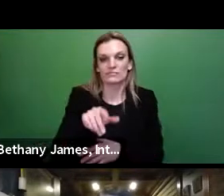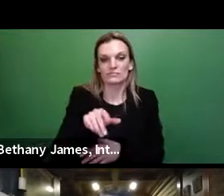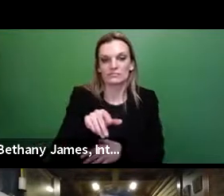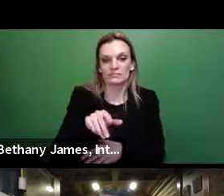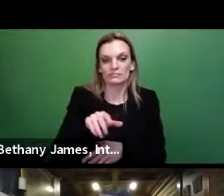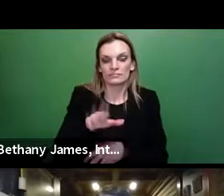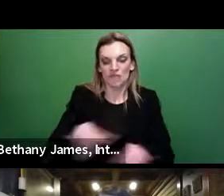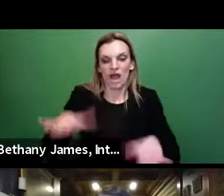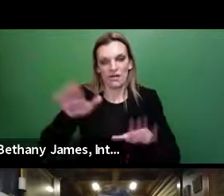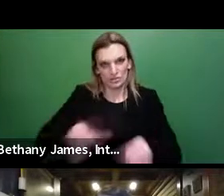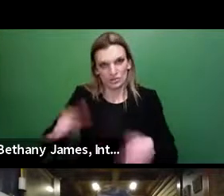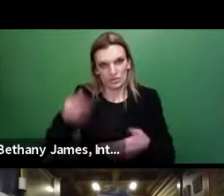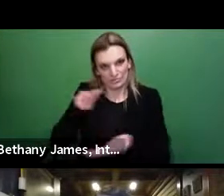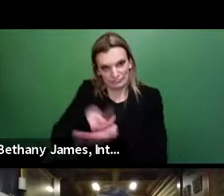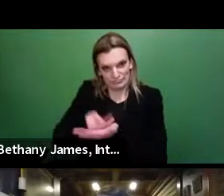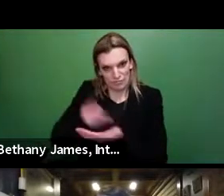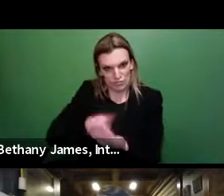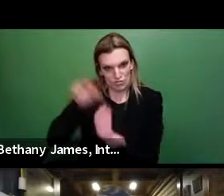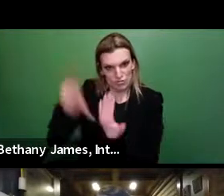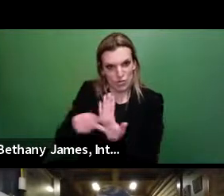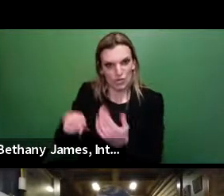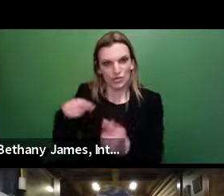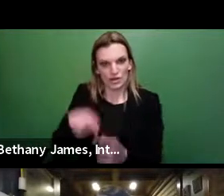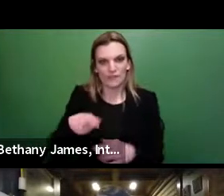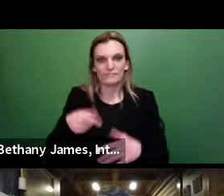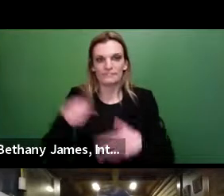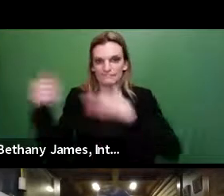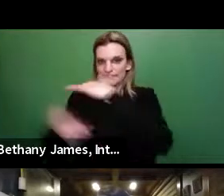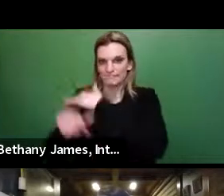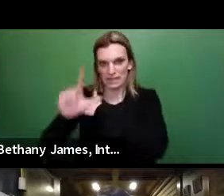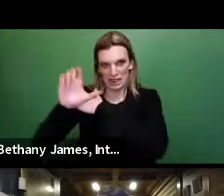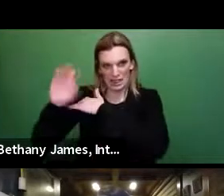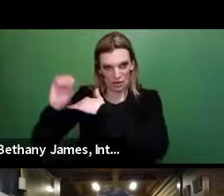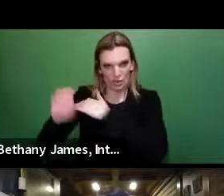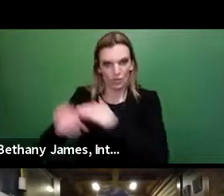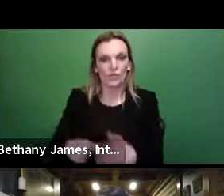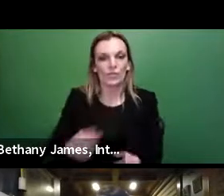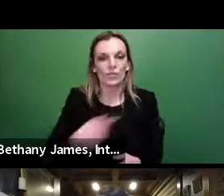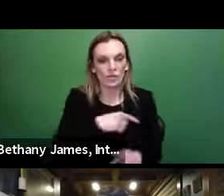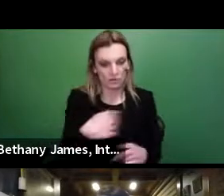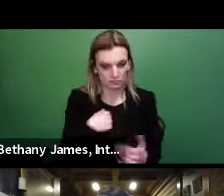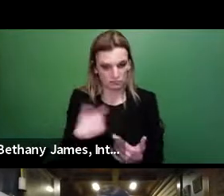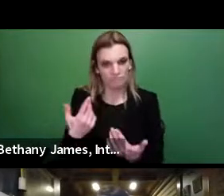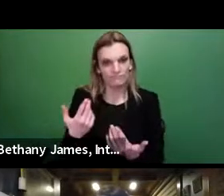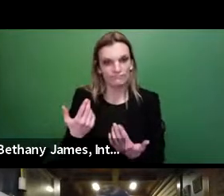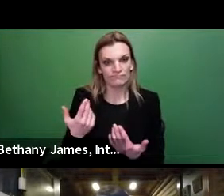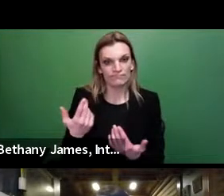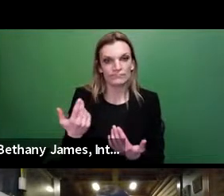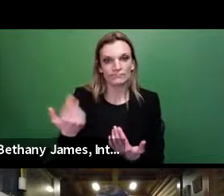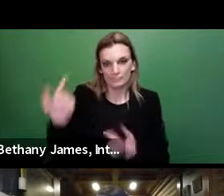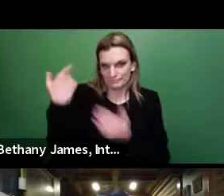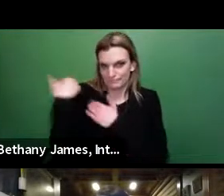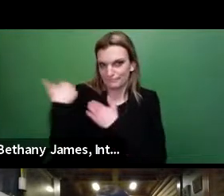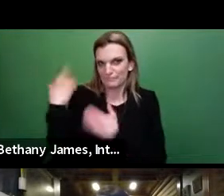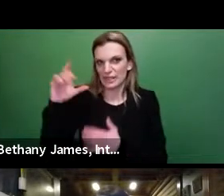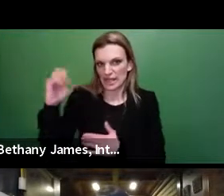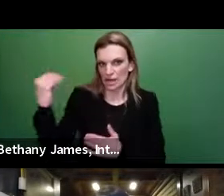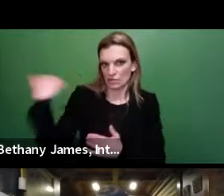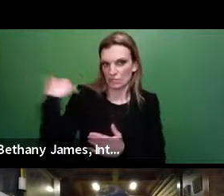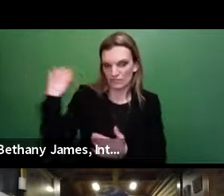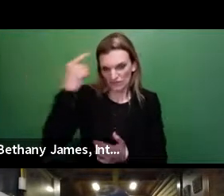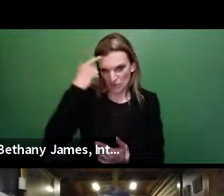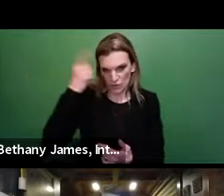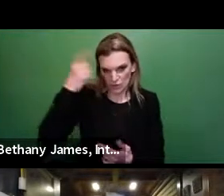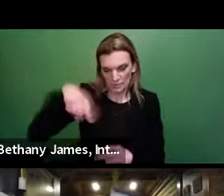through the budget last year and was housed within LEO, and we've been asked to administer on behalf of LEO. The Michigan